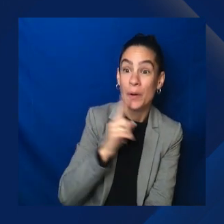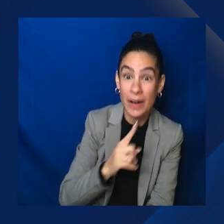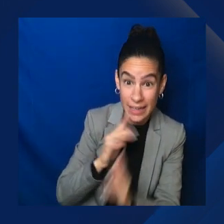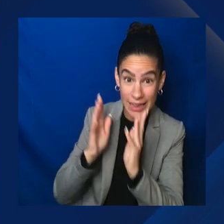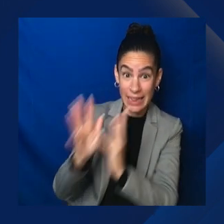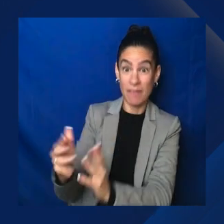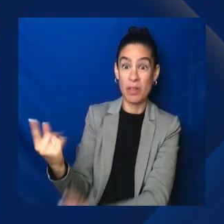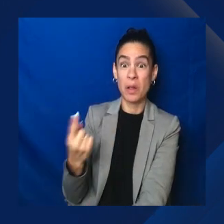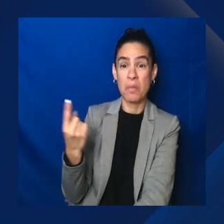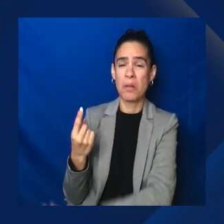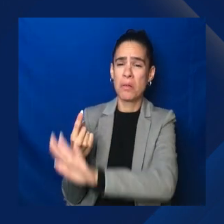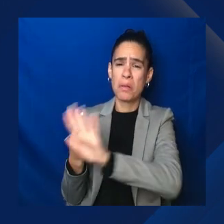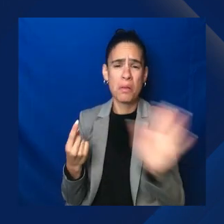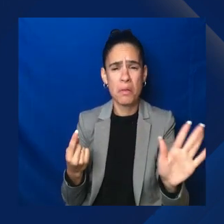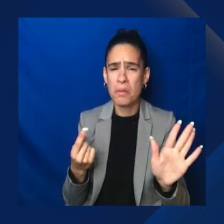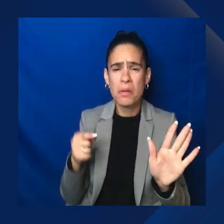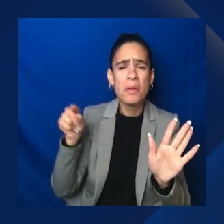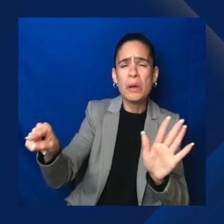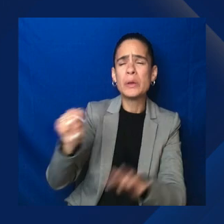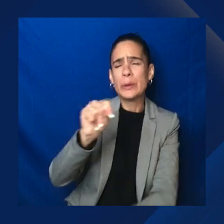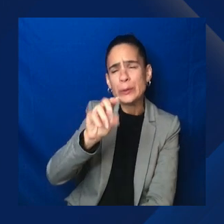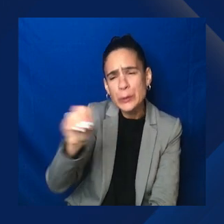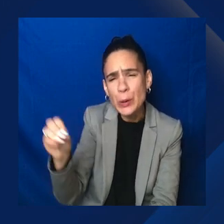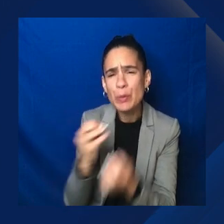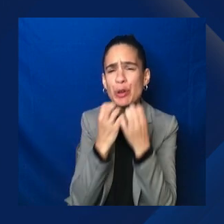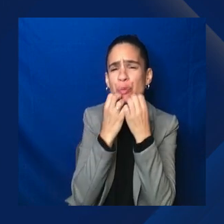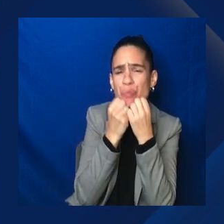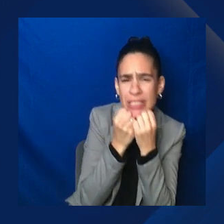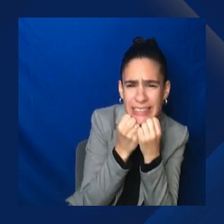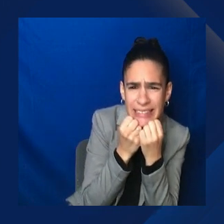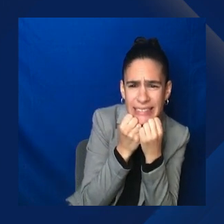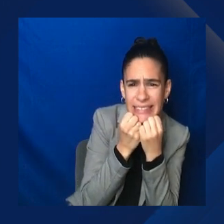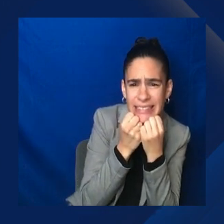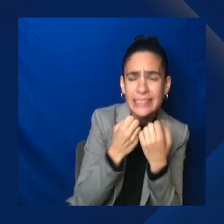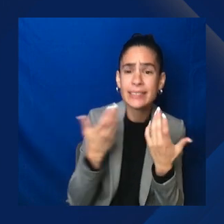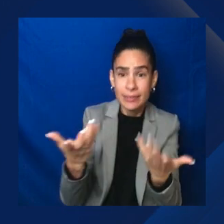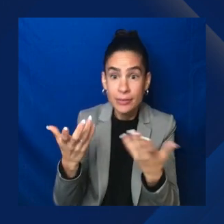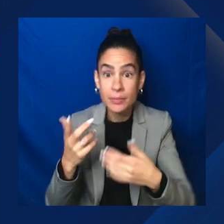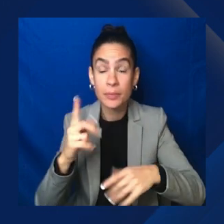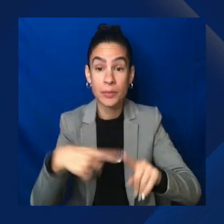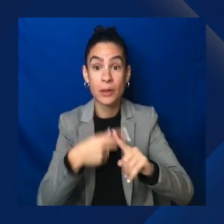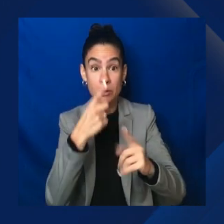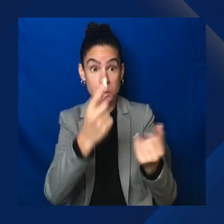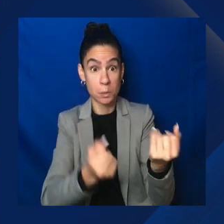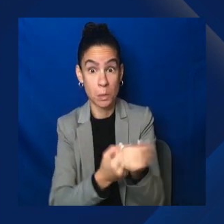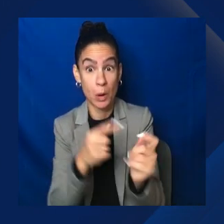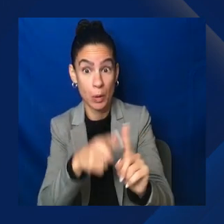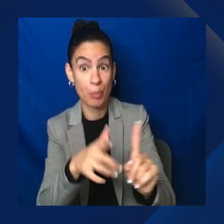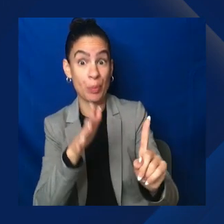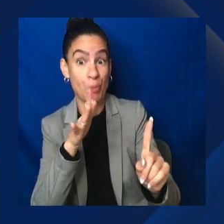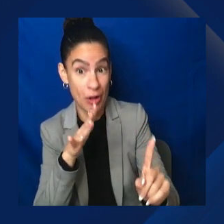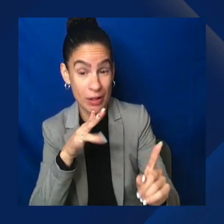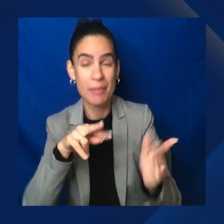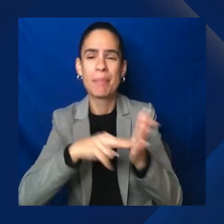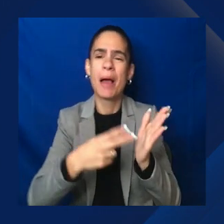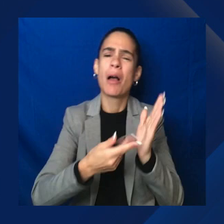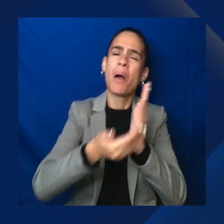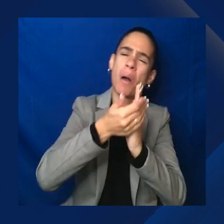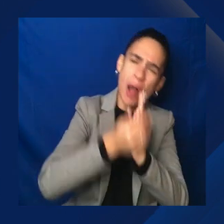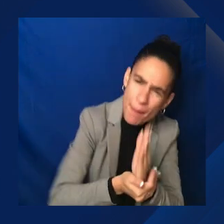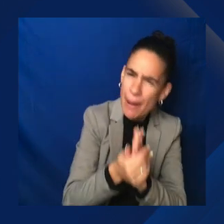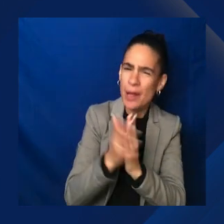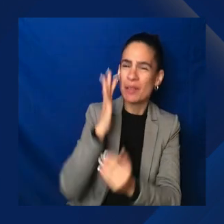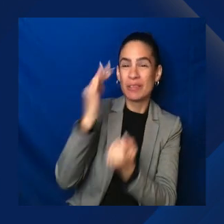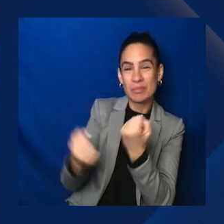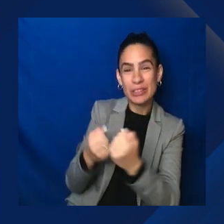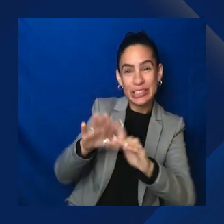earlier, and when you support mothers, you support children, you support the future of our country. Yeah. It's just that basic. Yeah. It's